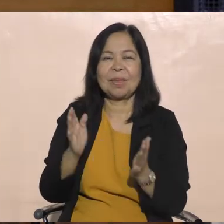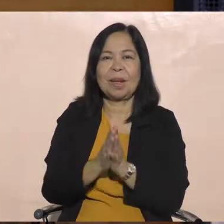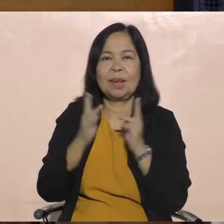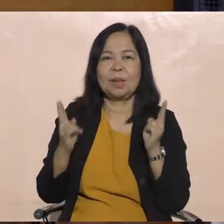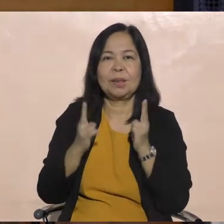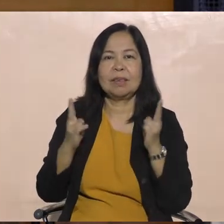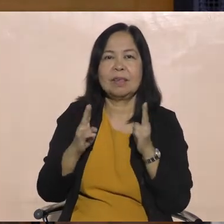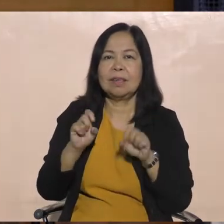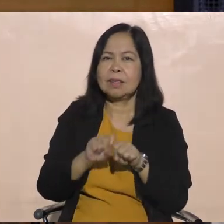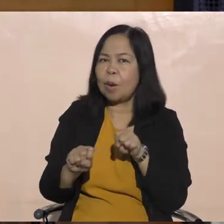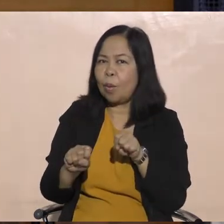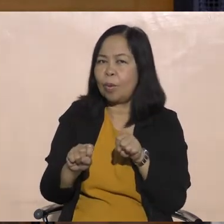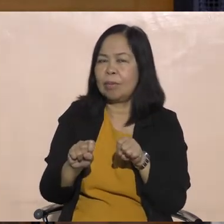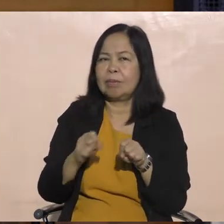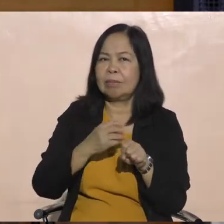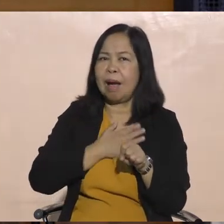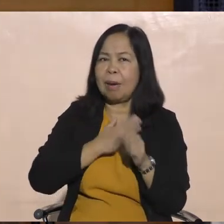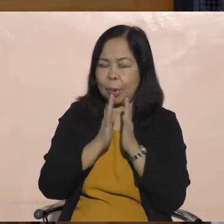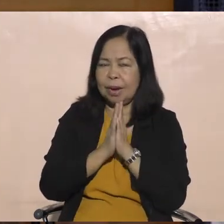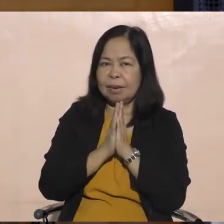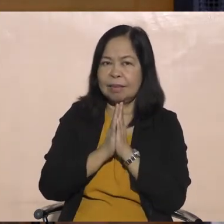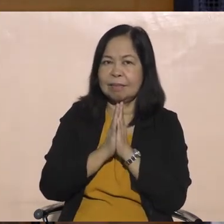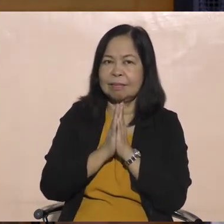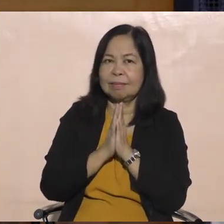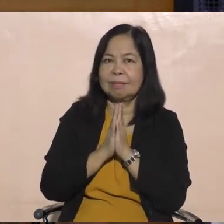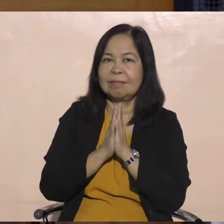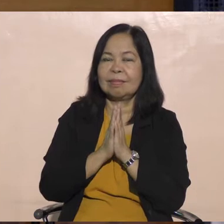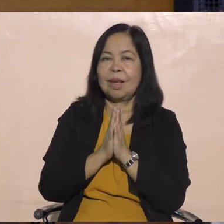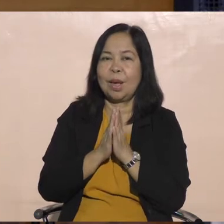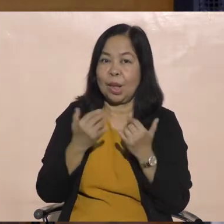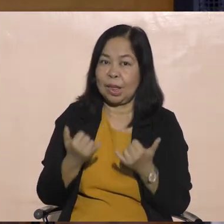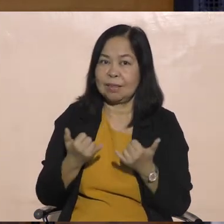Diyos. So mga pag-ampo, mga kaigsoonan,